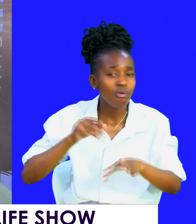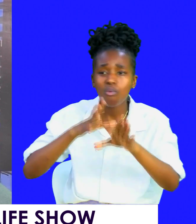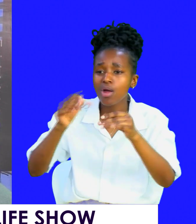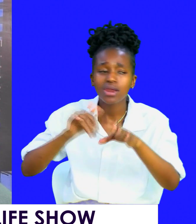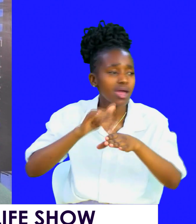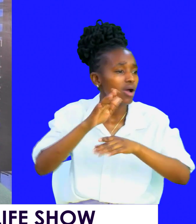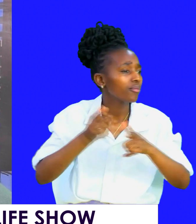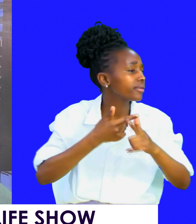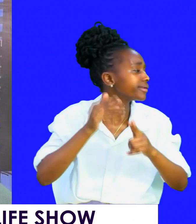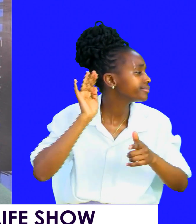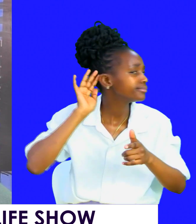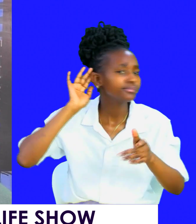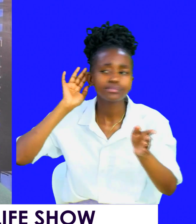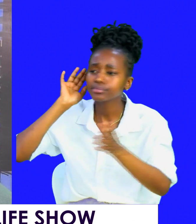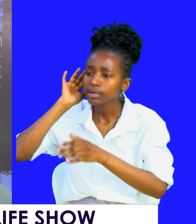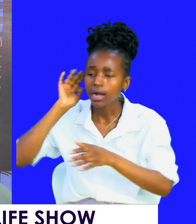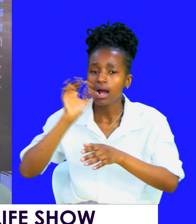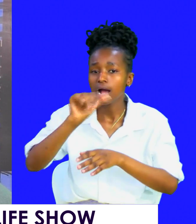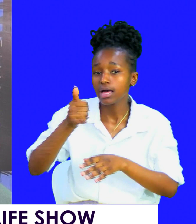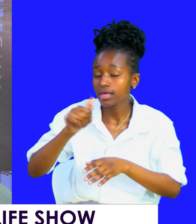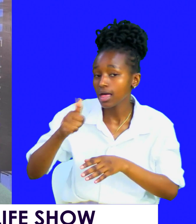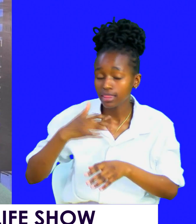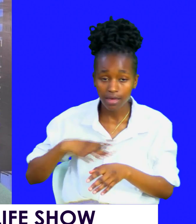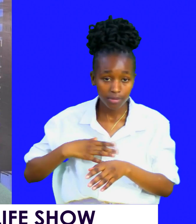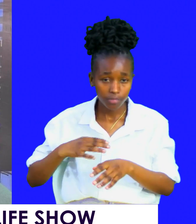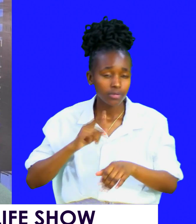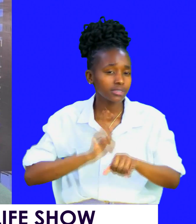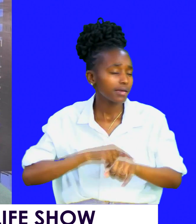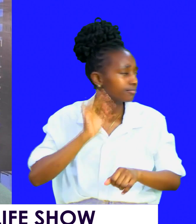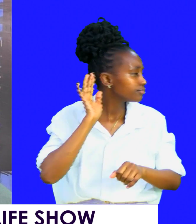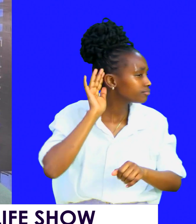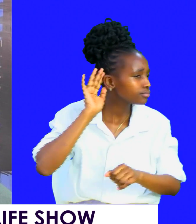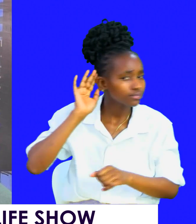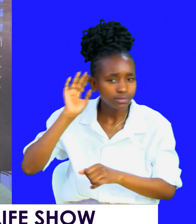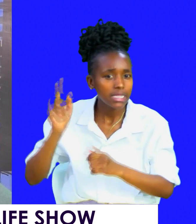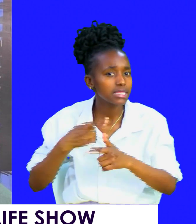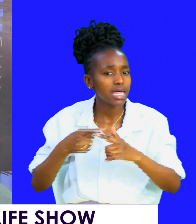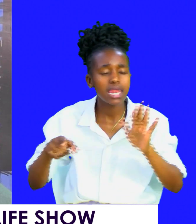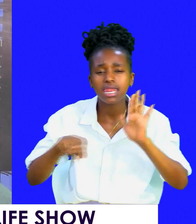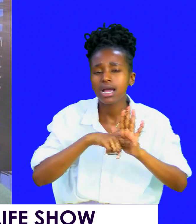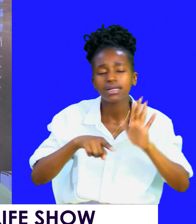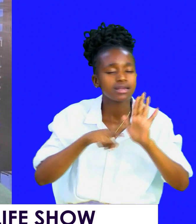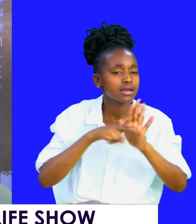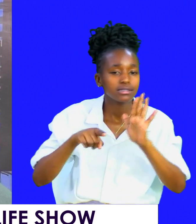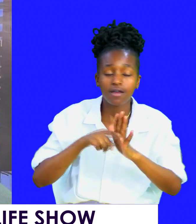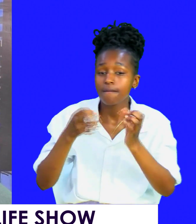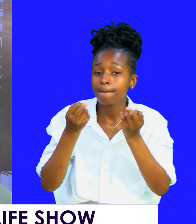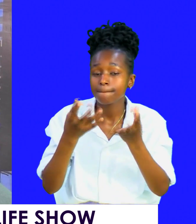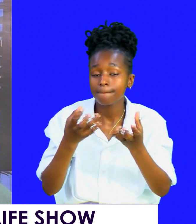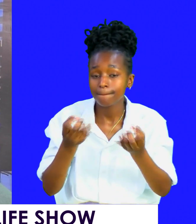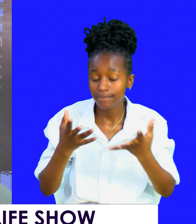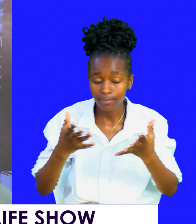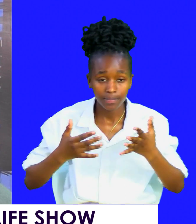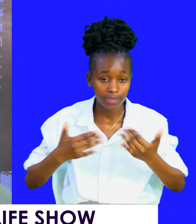the advantage of hearing, and you will hear a lot of negativity. You will hear things that are